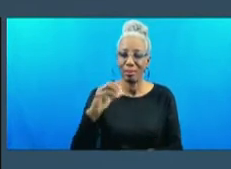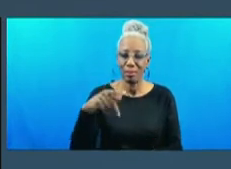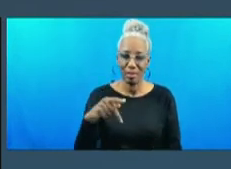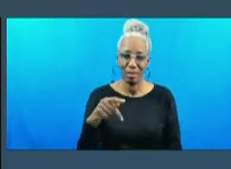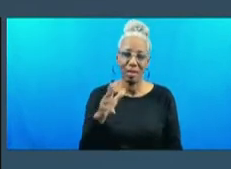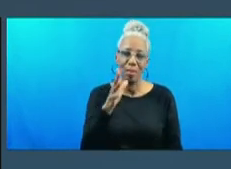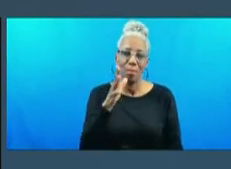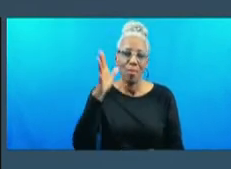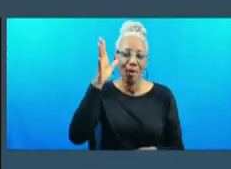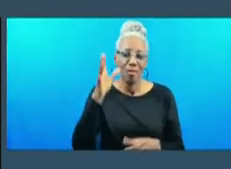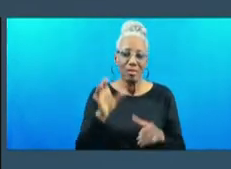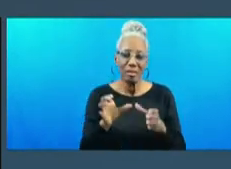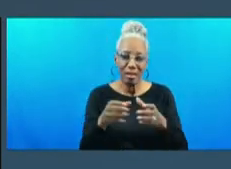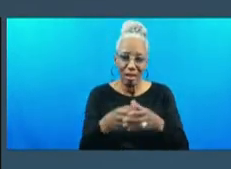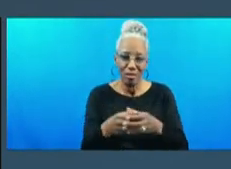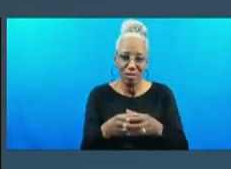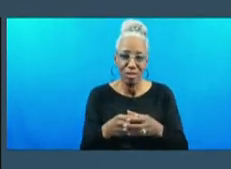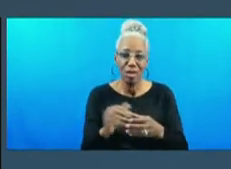to have you here this evening.